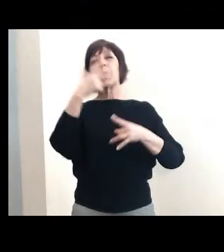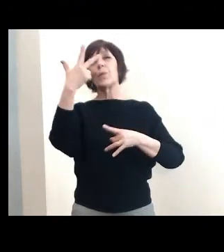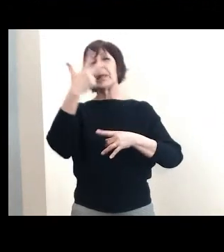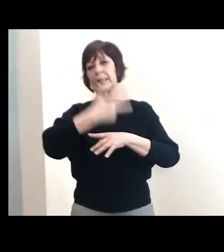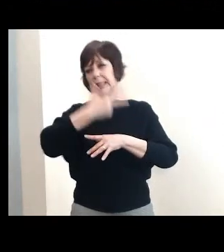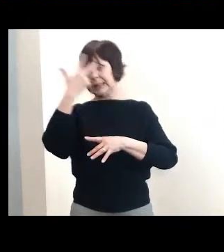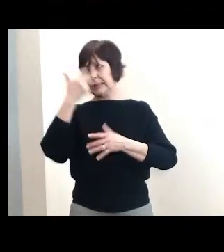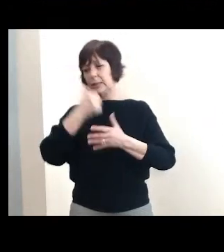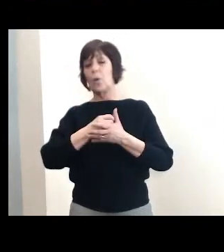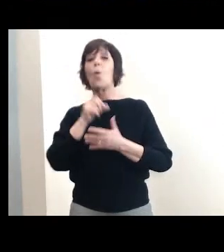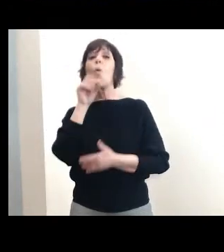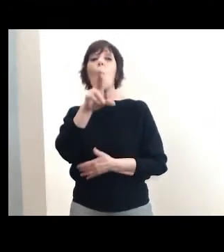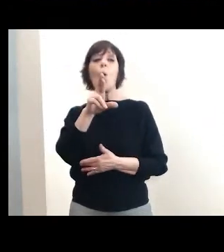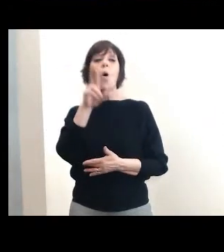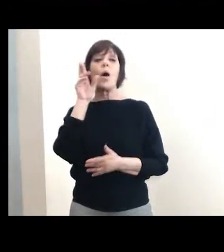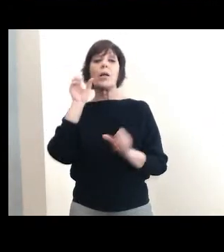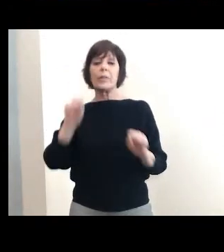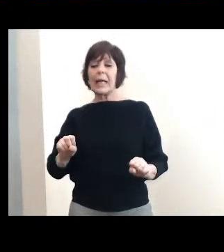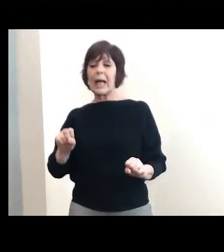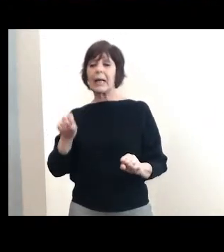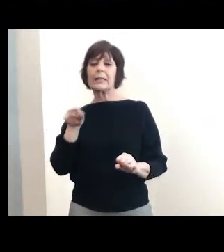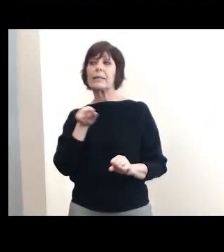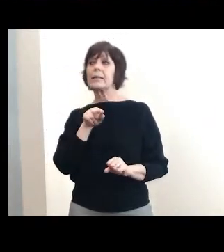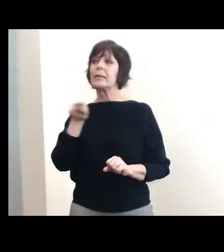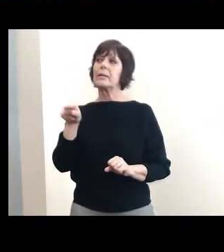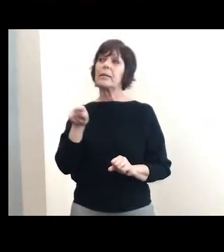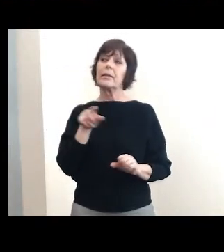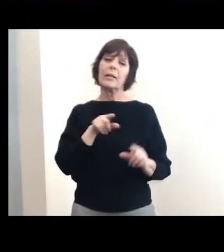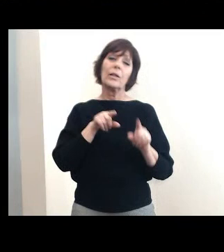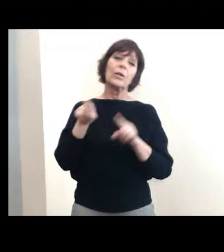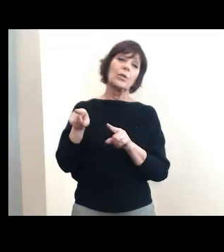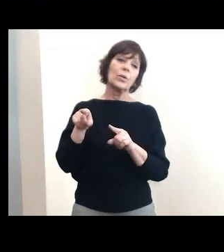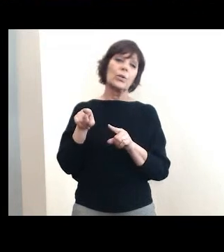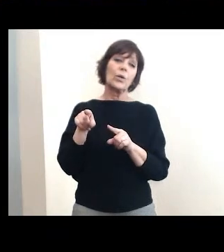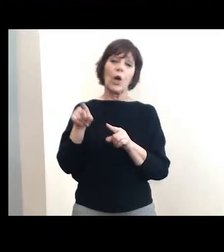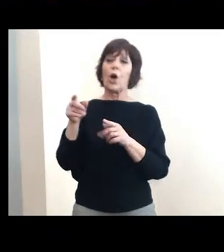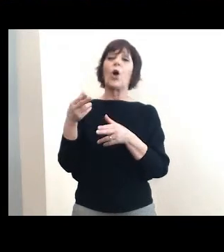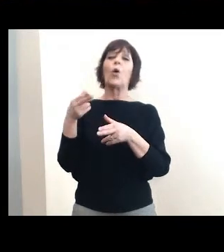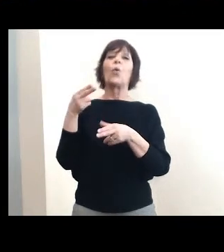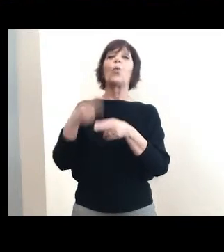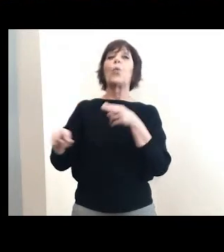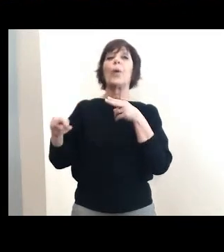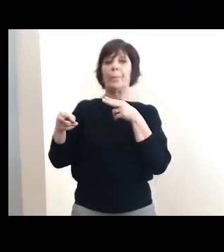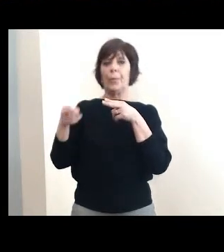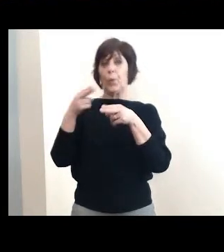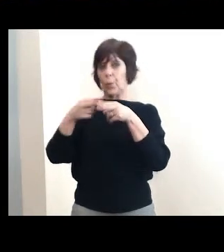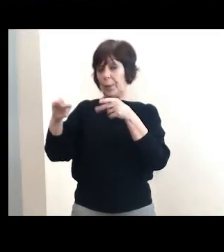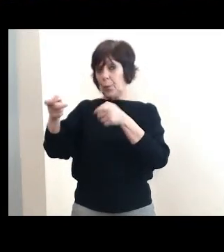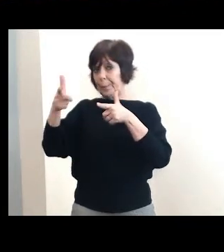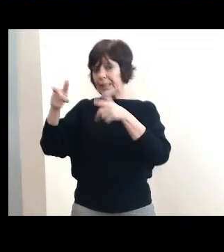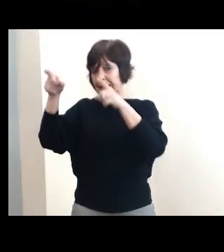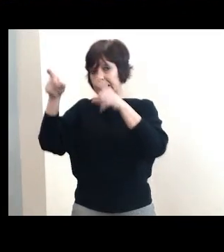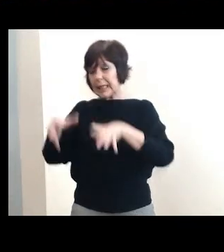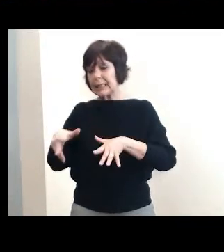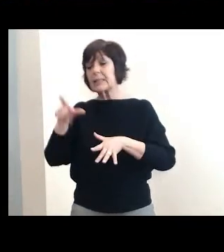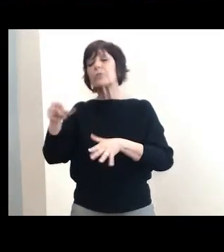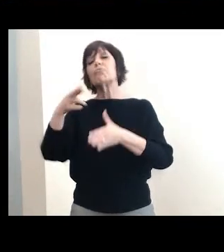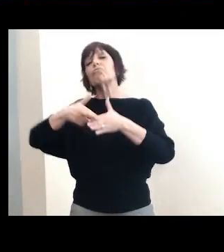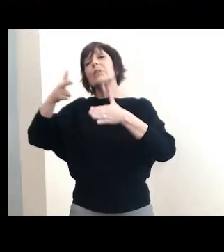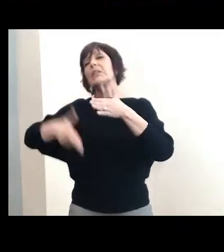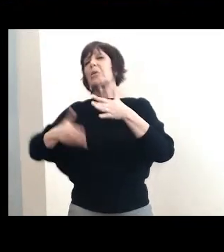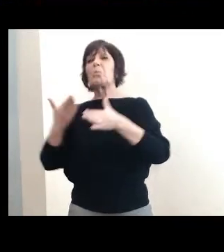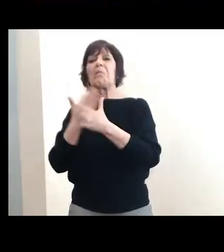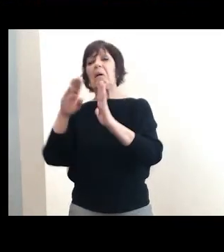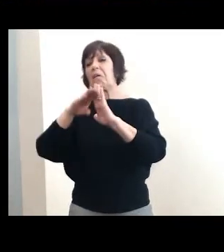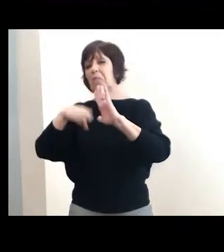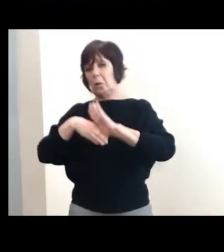business days, or you can get a point of care, or which is also called a rapid test. And of course, those results are available to you, within a